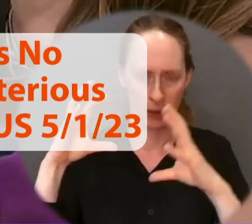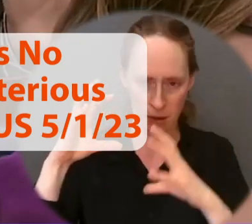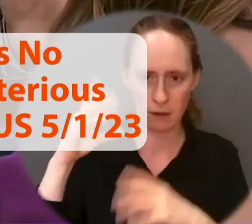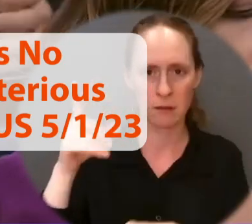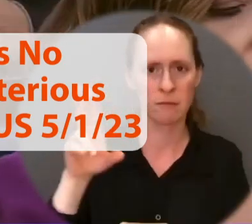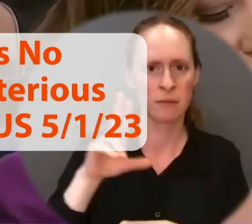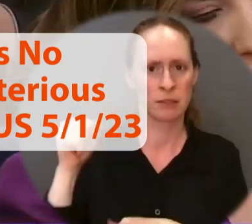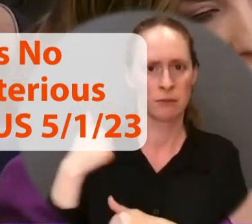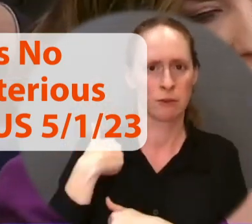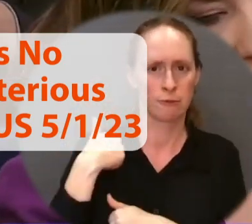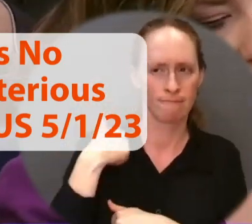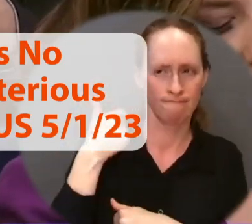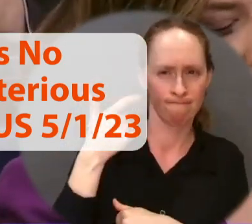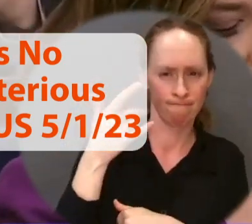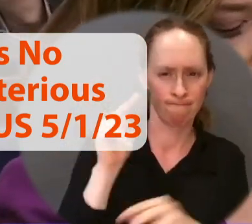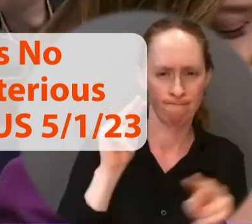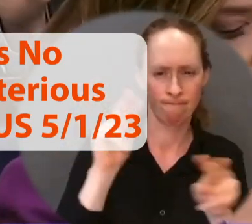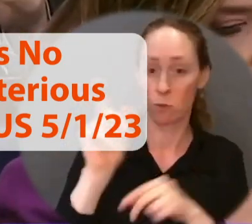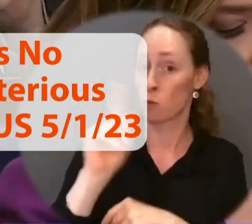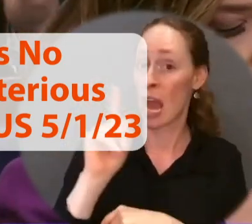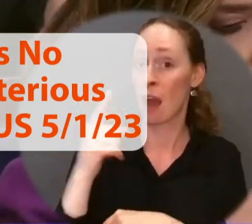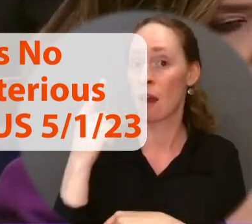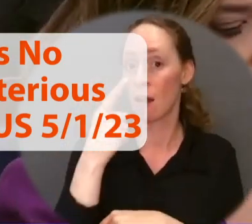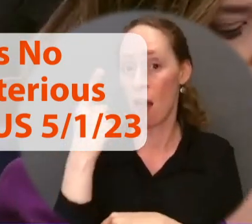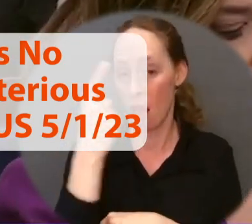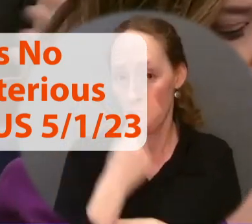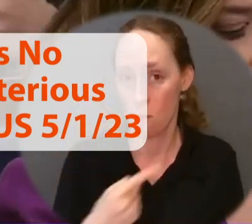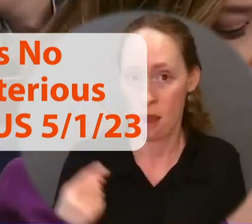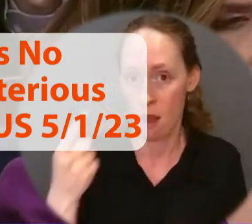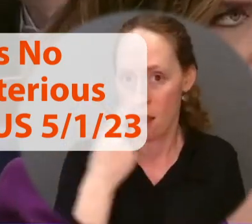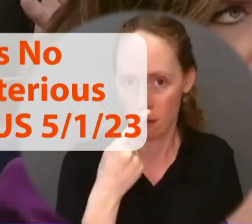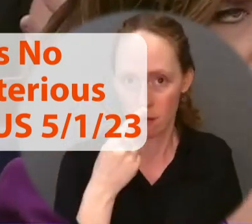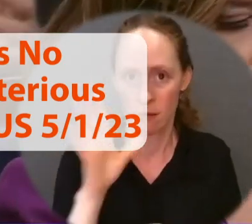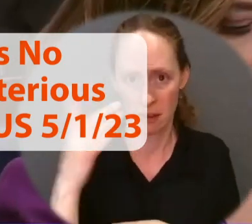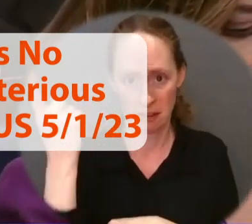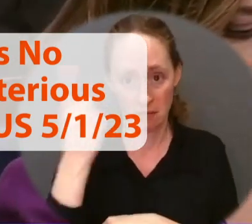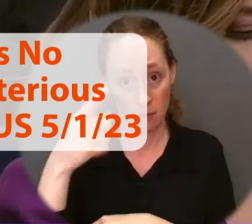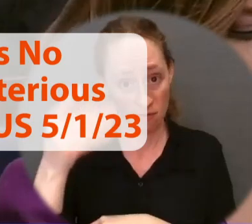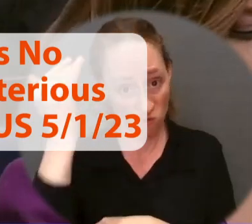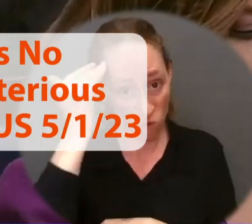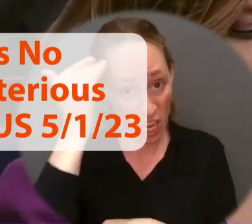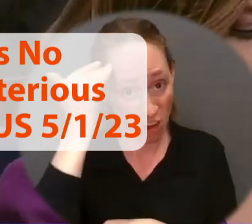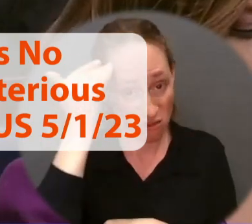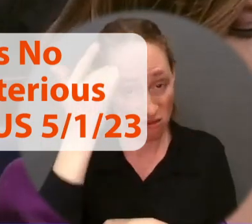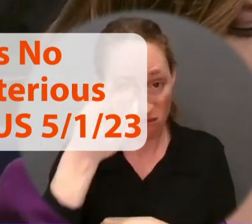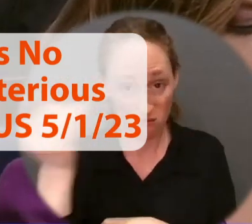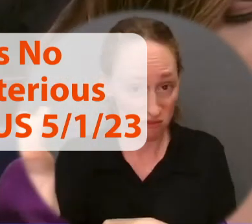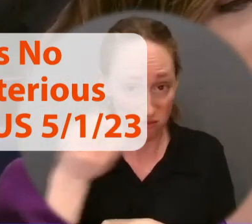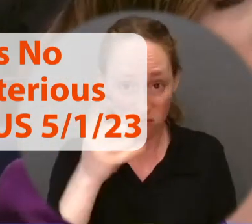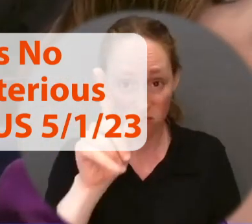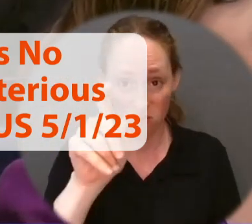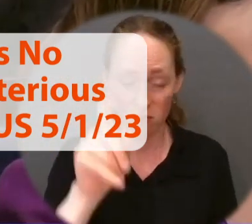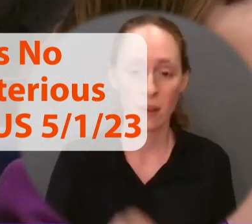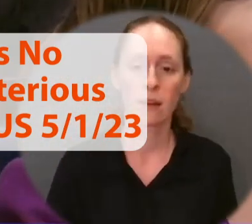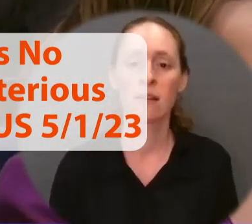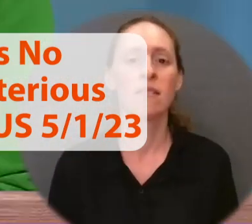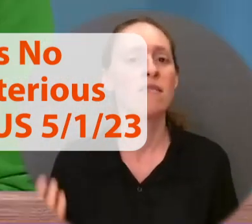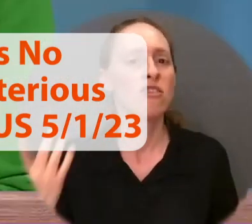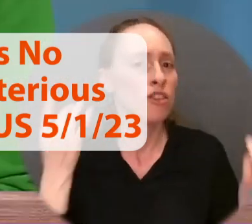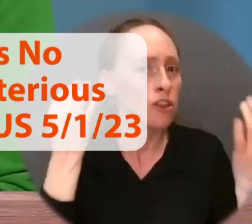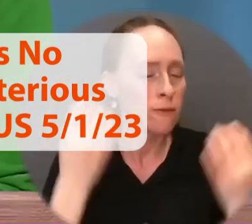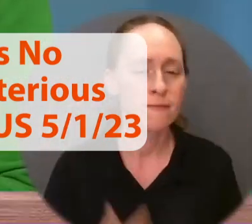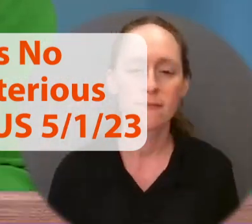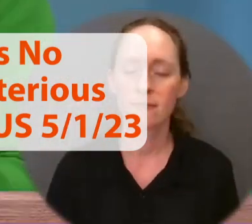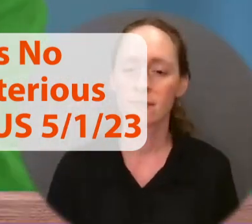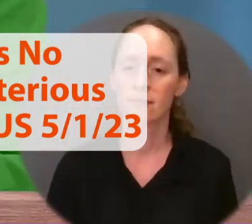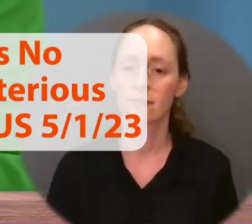the White House aware of this, tracking it as well? Is there any response from this podium? So I heard of the reports